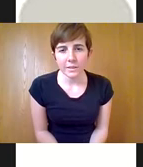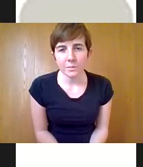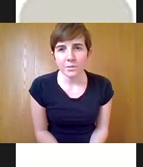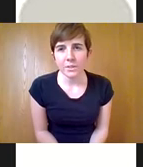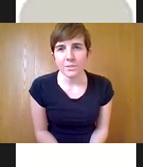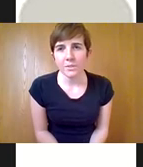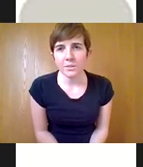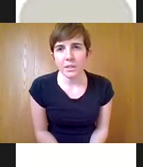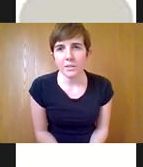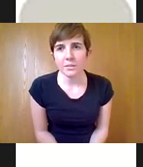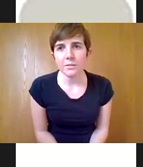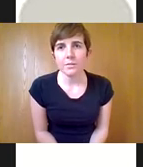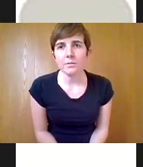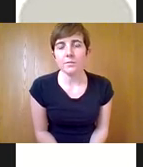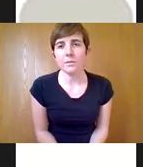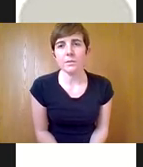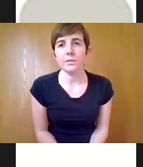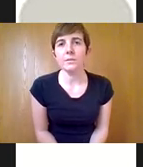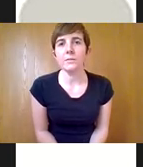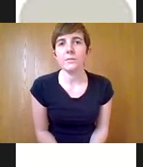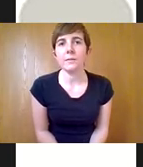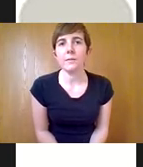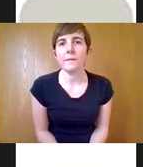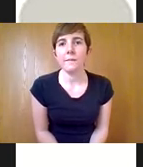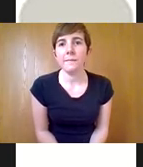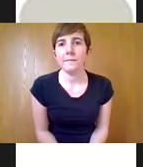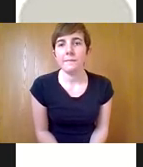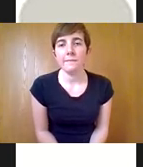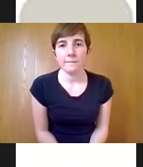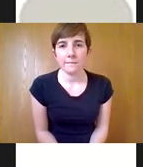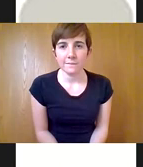Did I miss something in the chat? Okay.